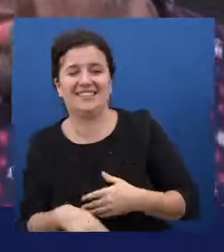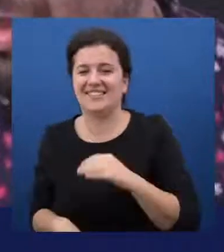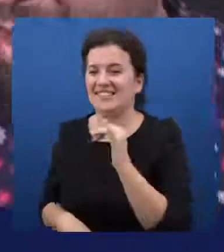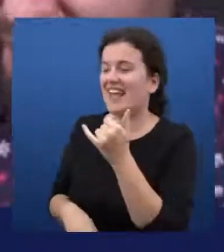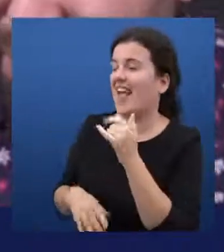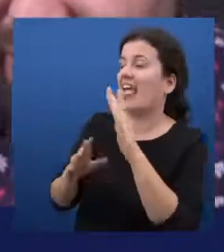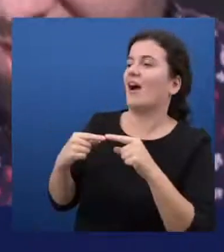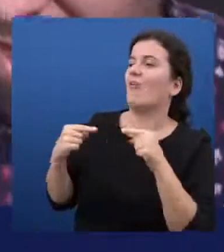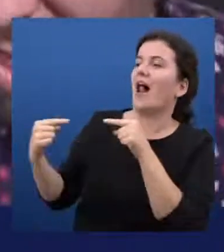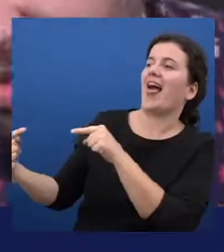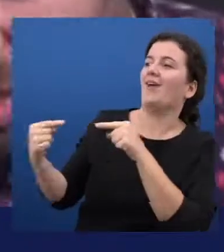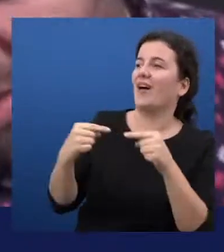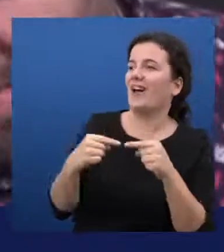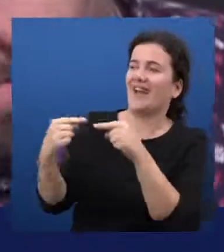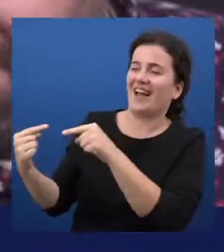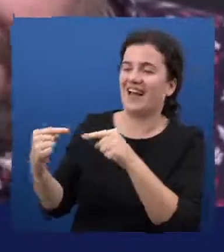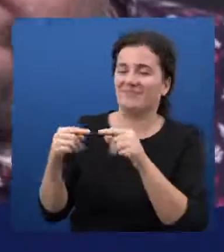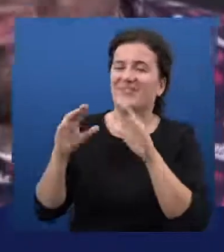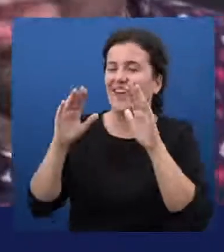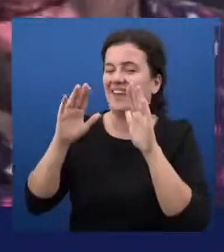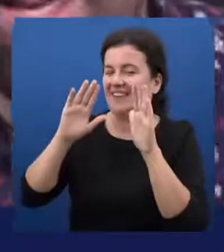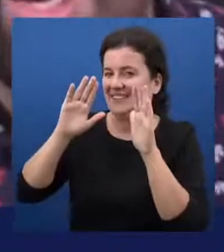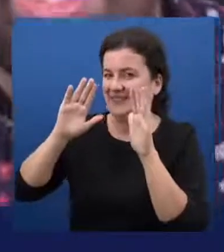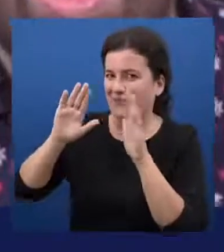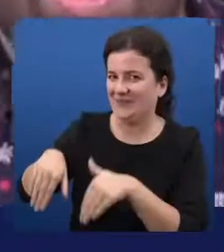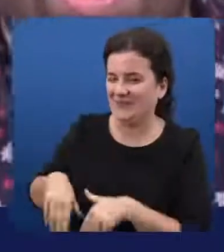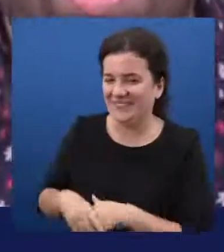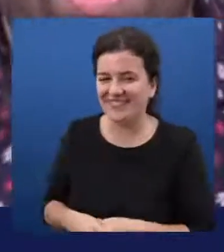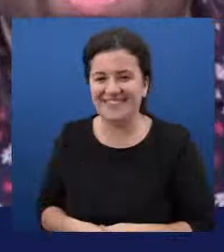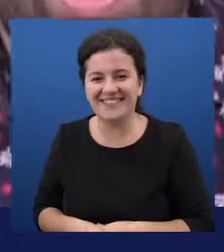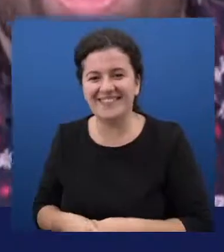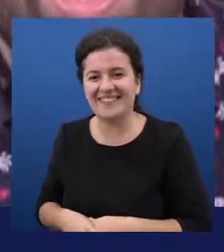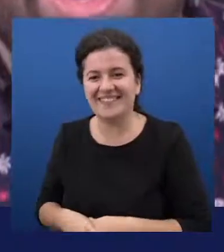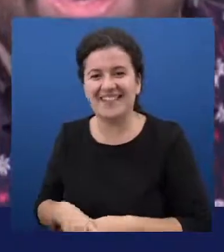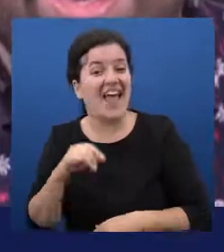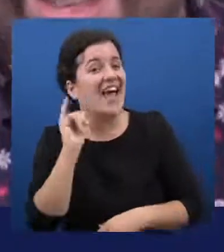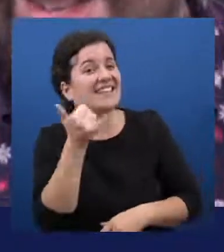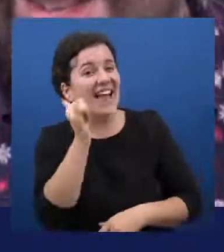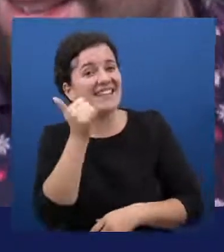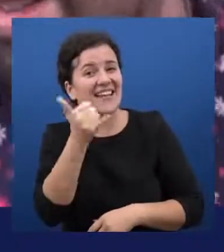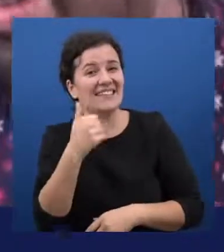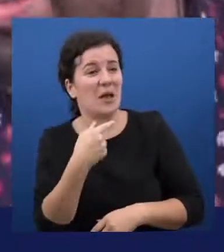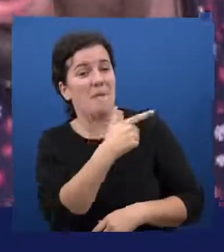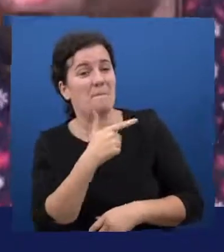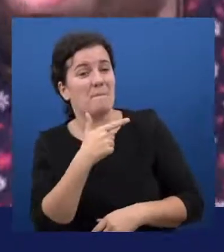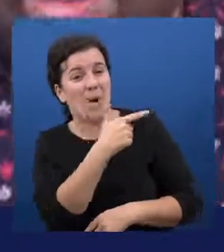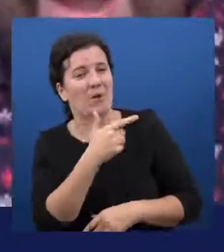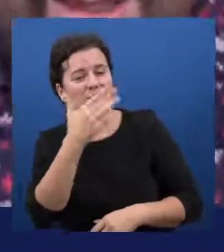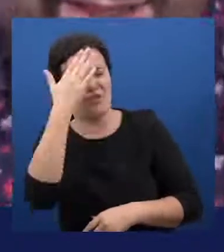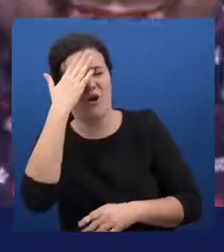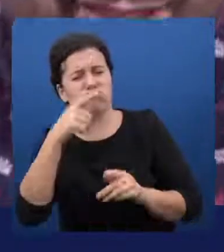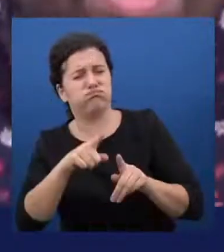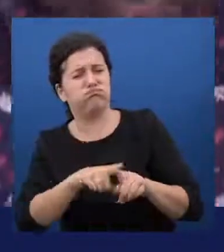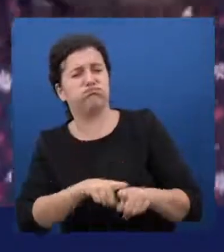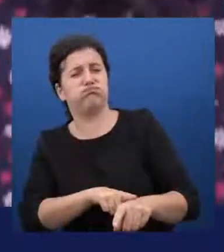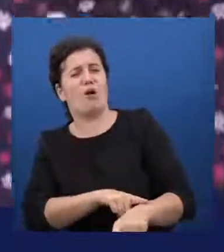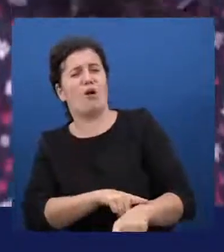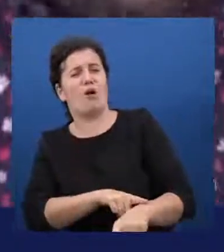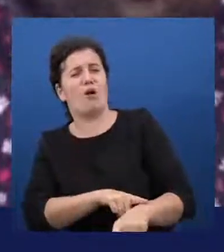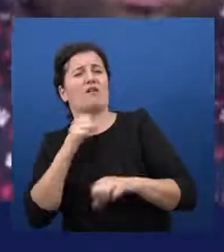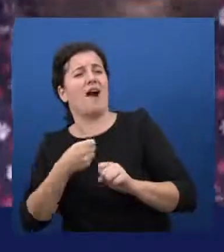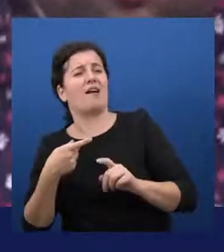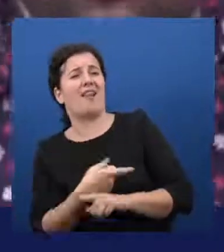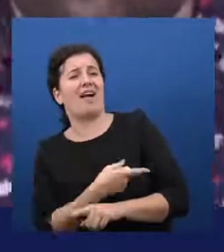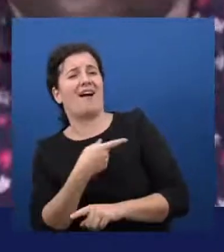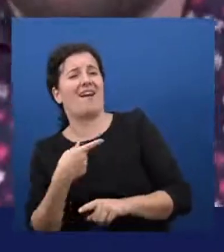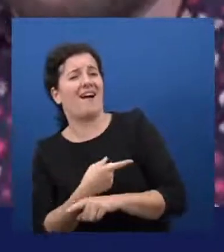discussions sometimes, and it's like, yeah. This is unfair, Willem, because we've known each other so long. I mean, I can tease him endlessly, really.